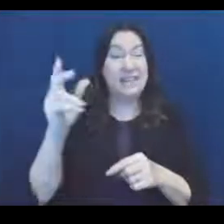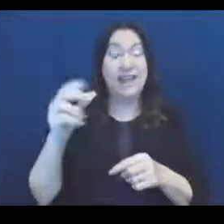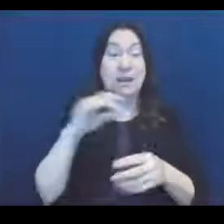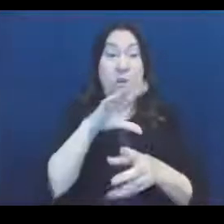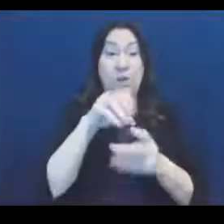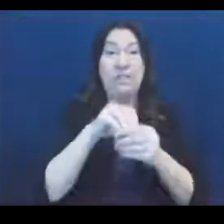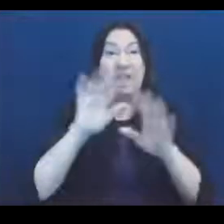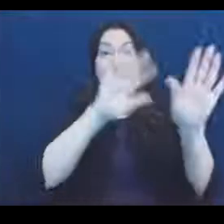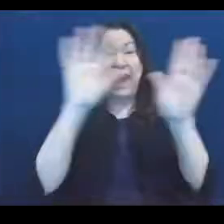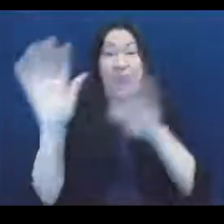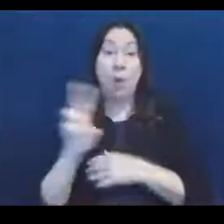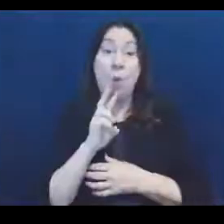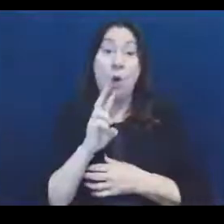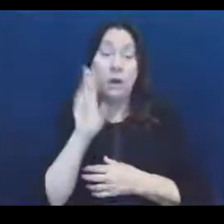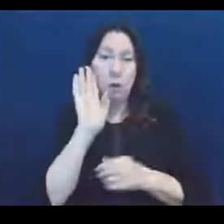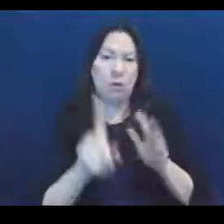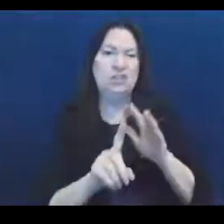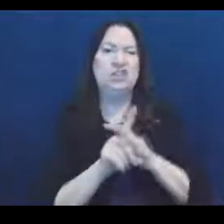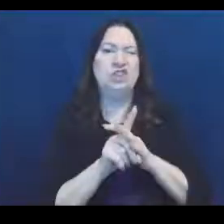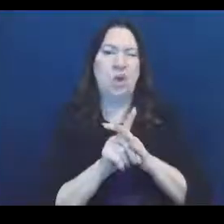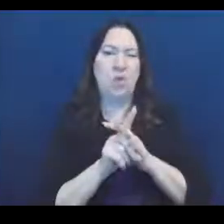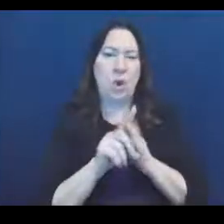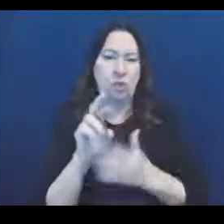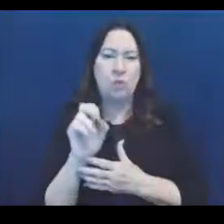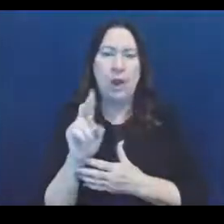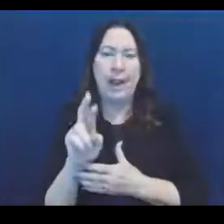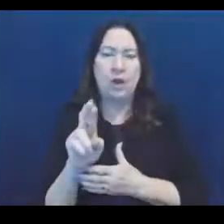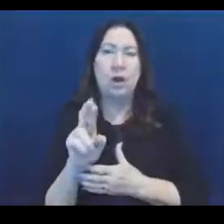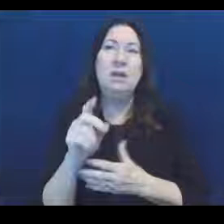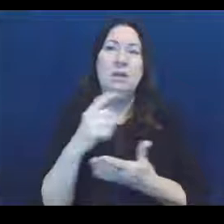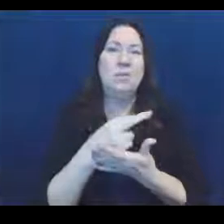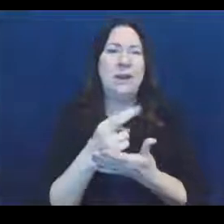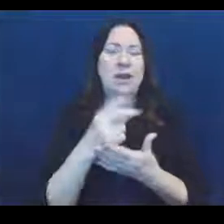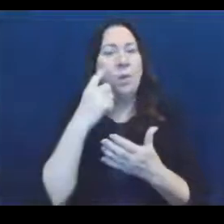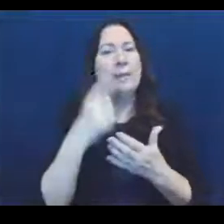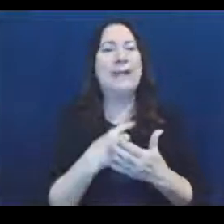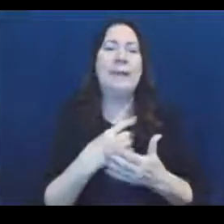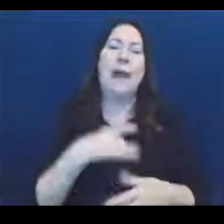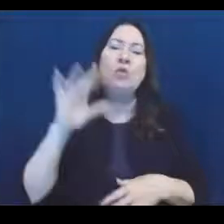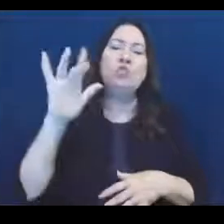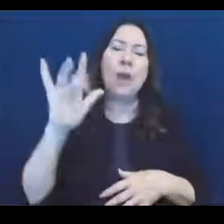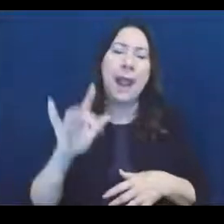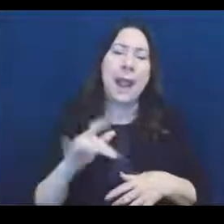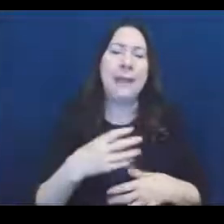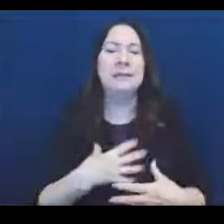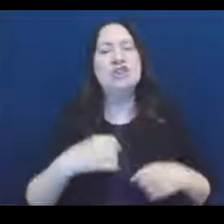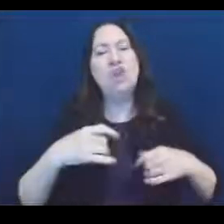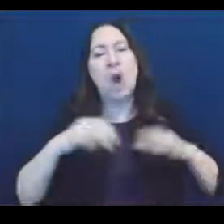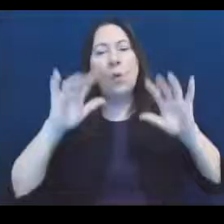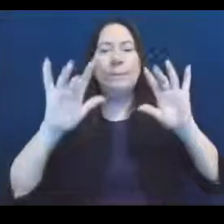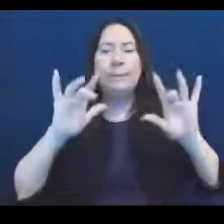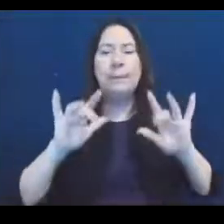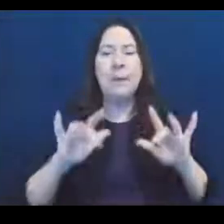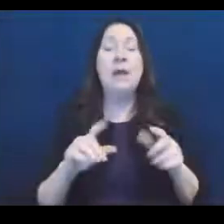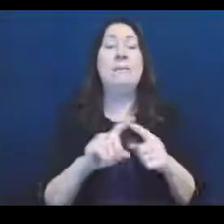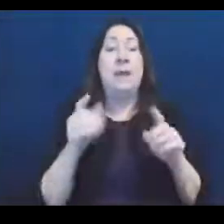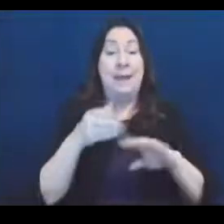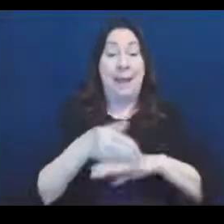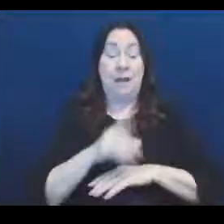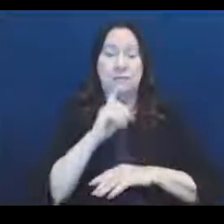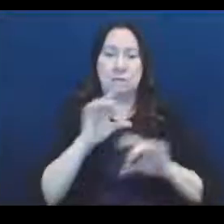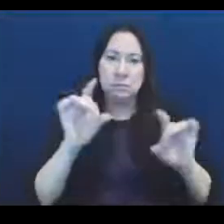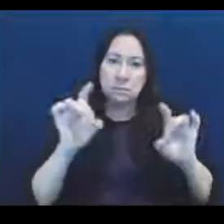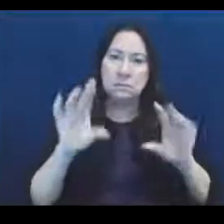or on it is going to show up on the radar. So we normally think of radar as seeing raindrops, snowflakes, and hailstones. But for example, after a significant